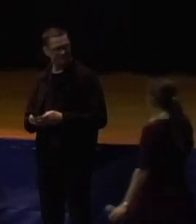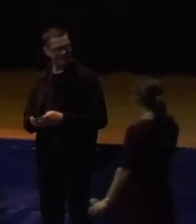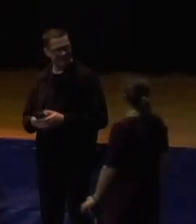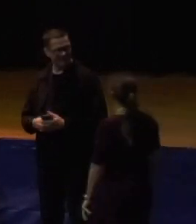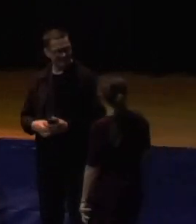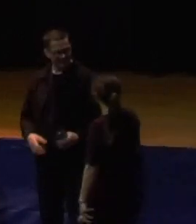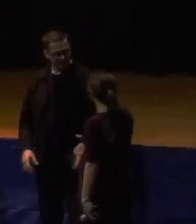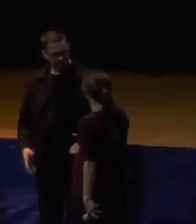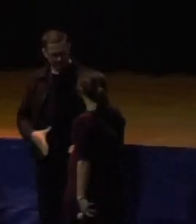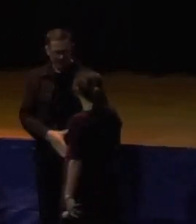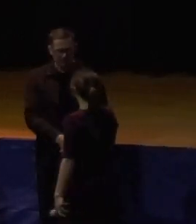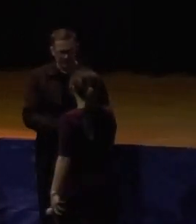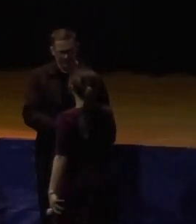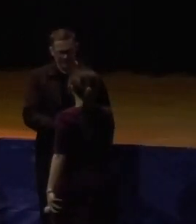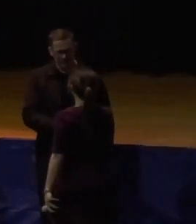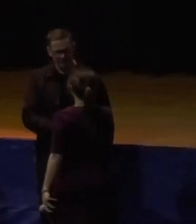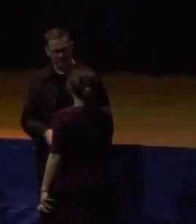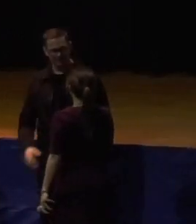Hi.